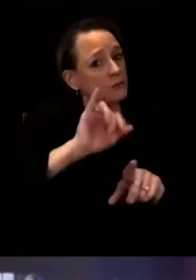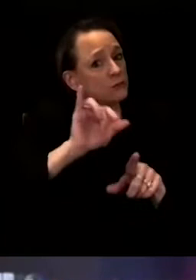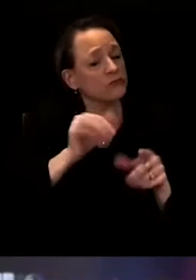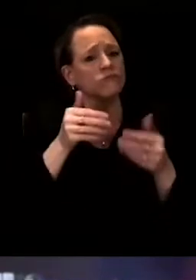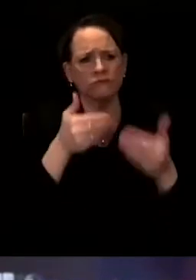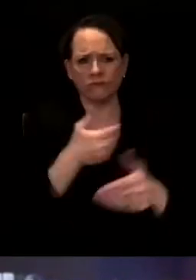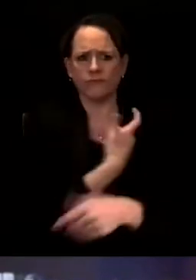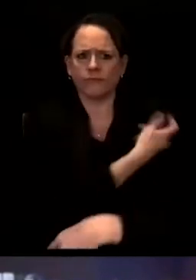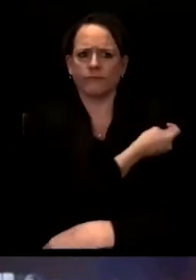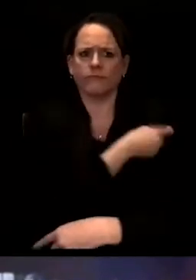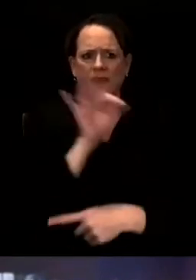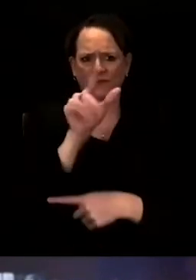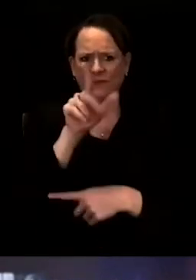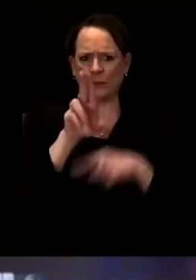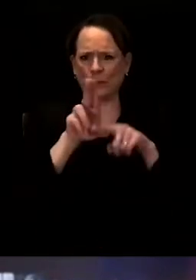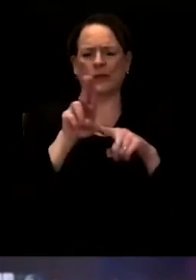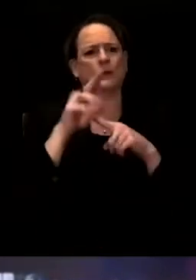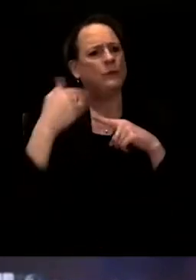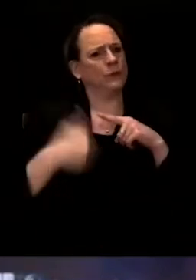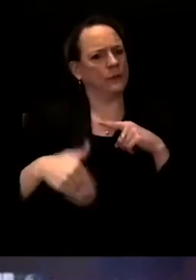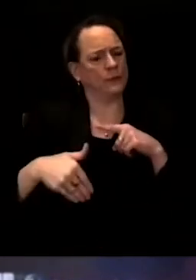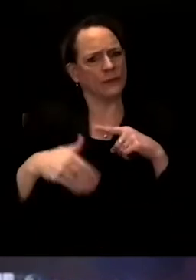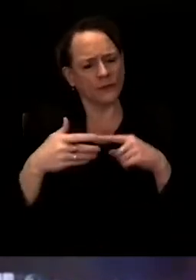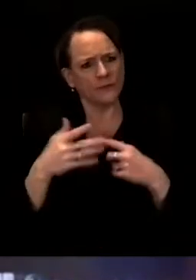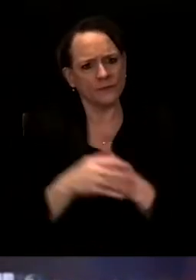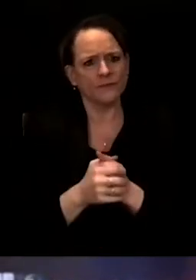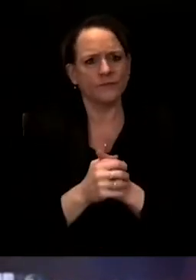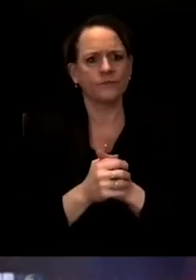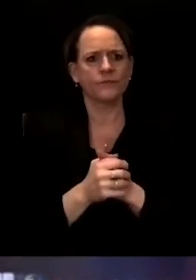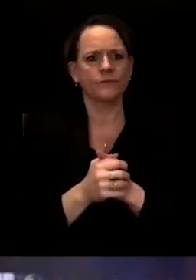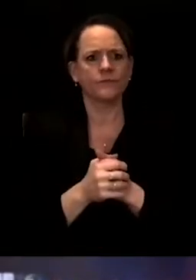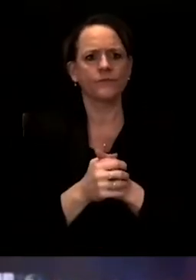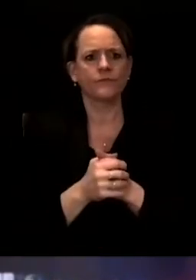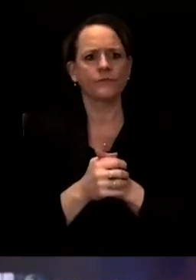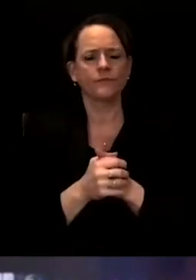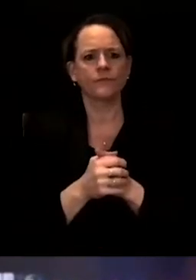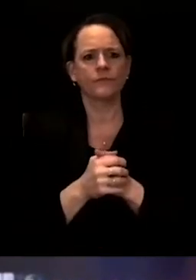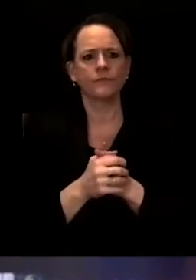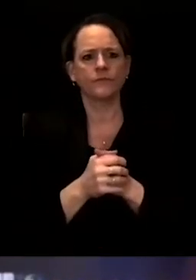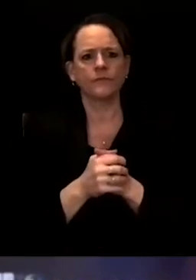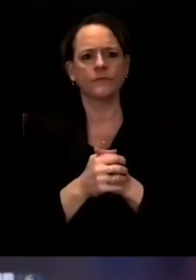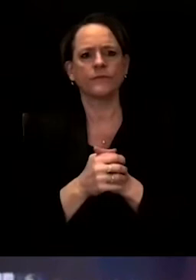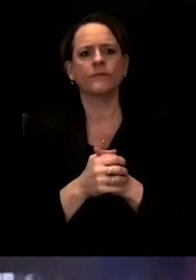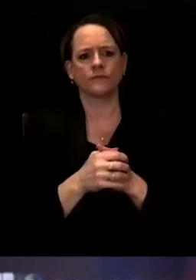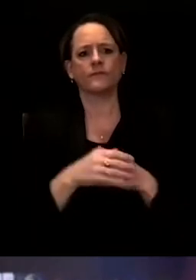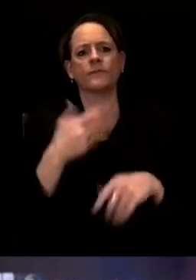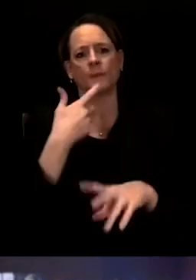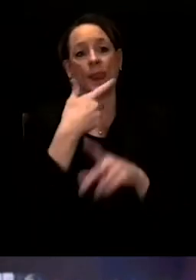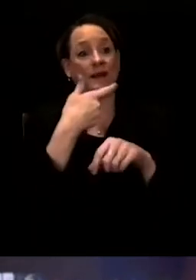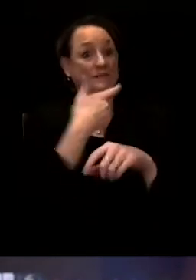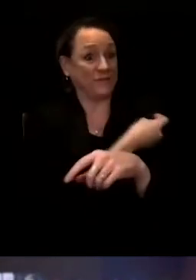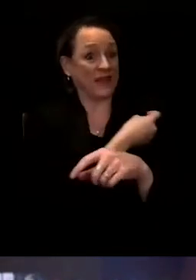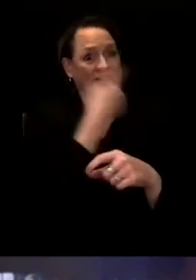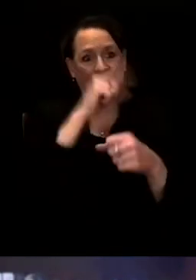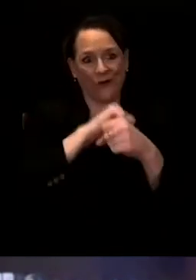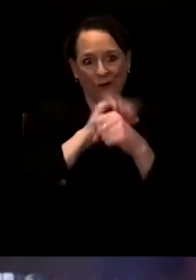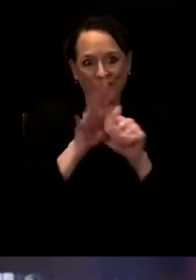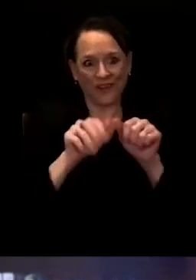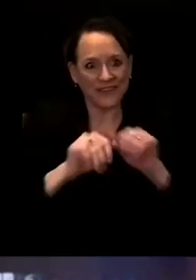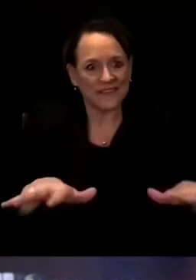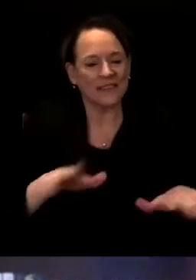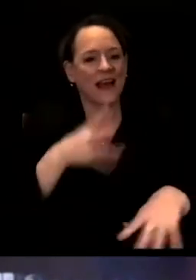Vaccines, vaccine distribution, and the importance of vaccines are not new. To prepare for a safe